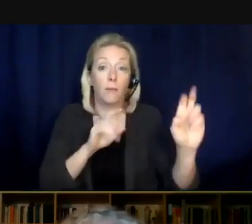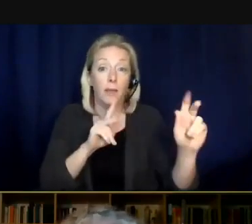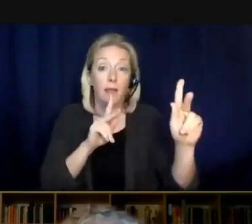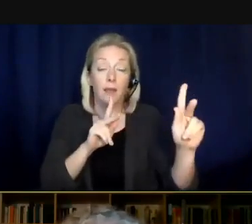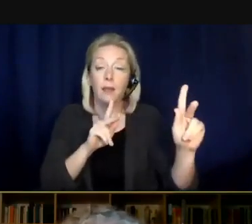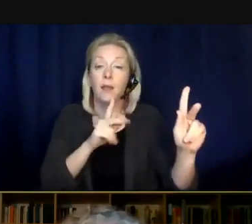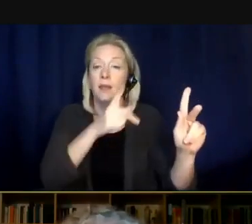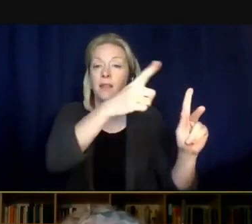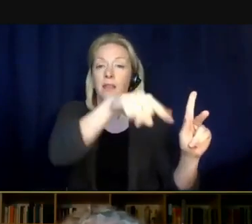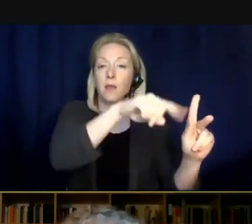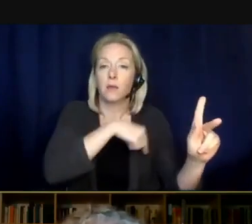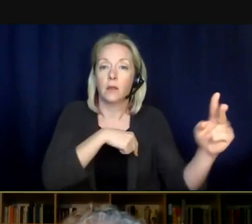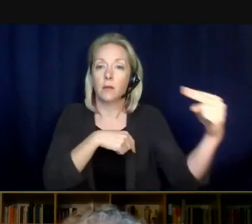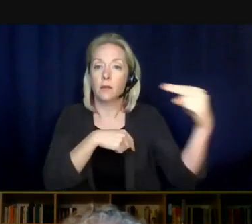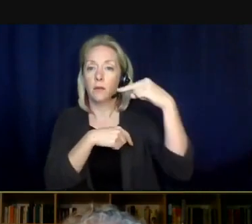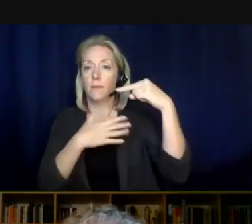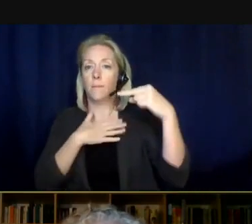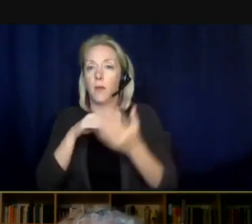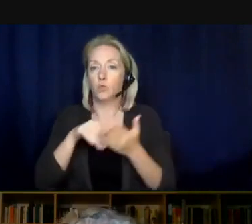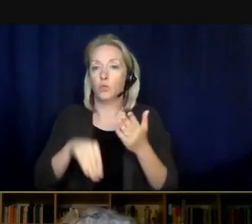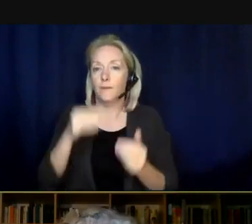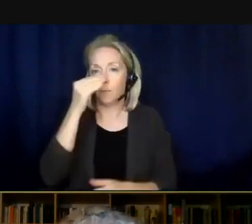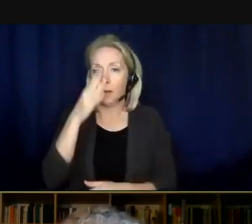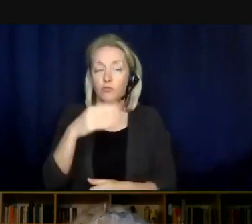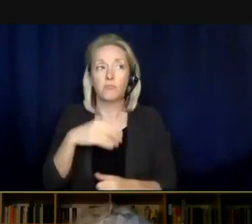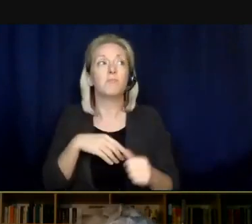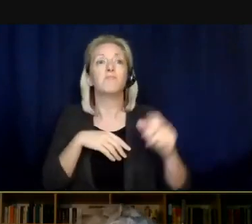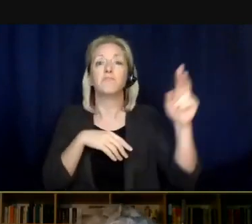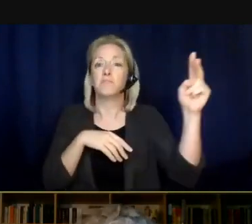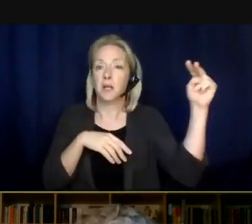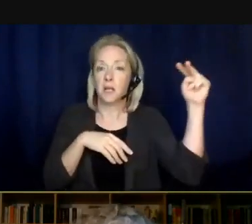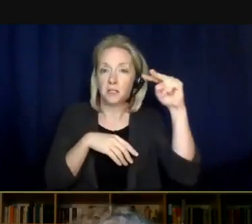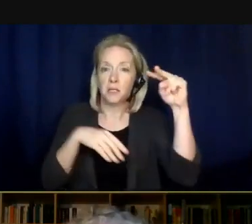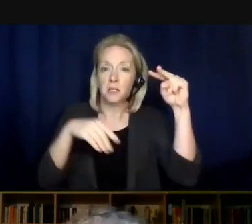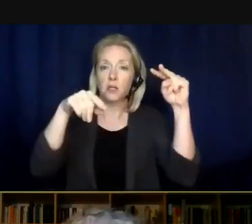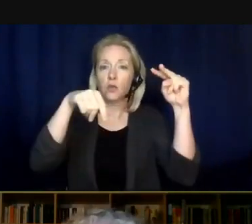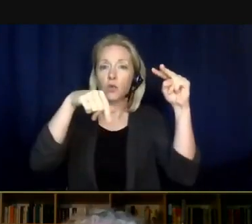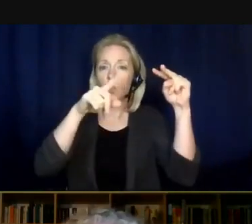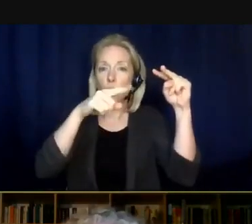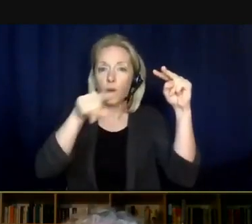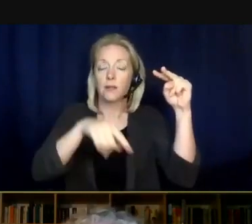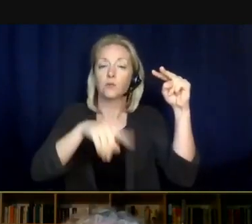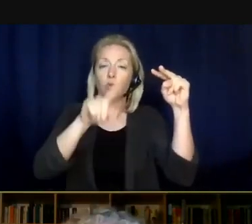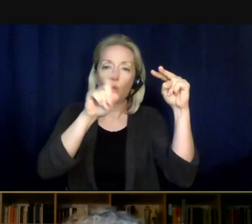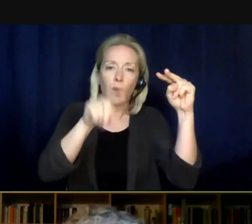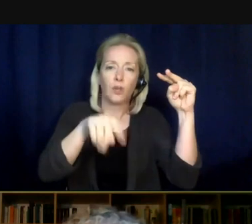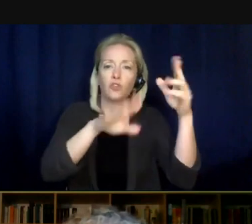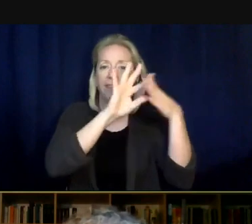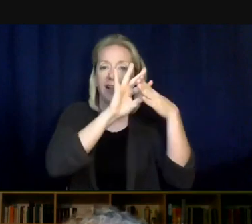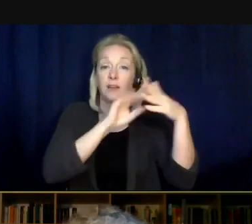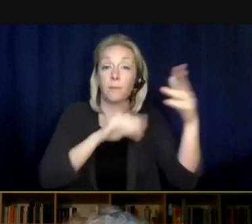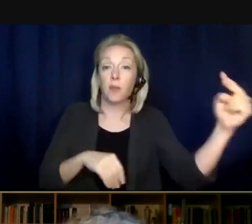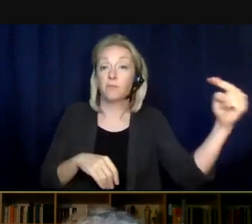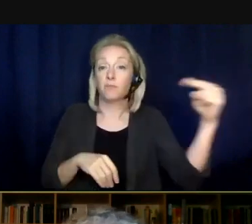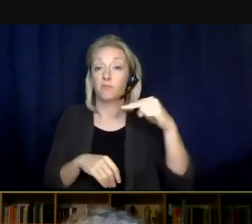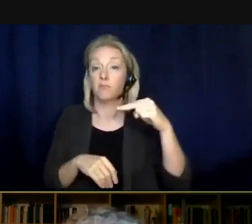students' information. They can see the quizzes, they can see the questions, but not your students' information,